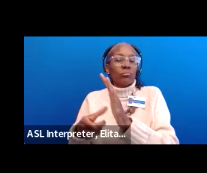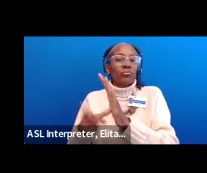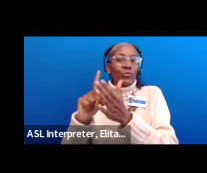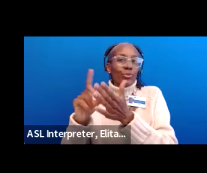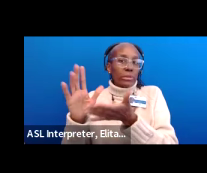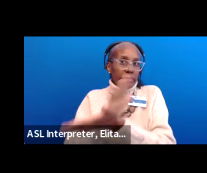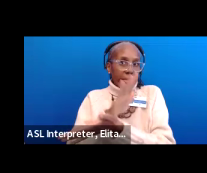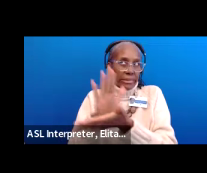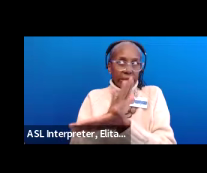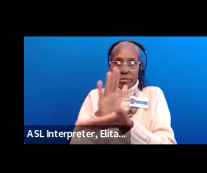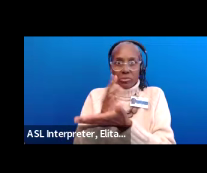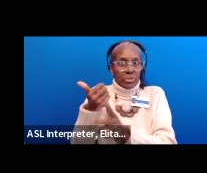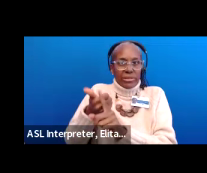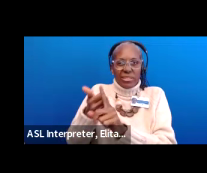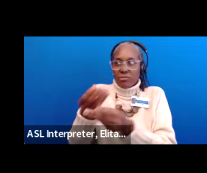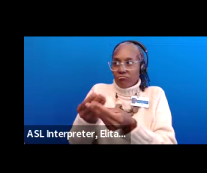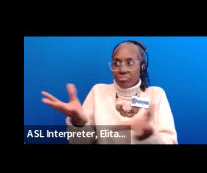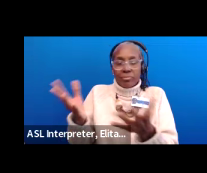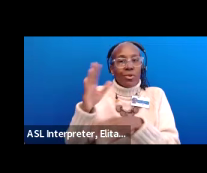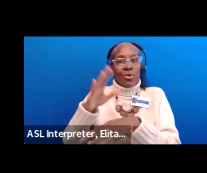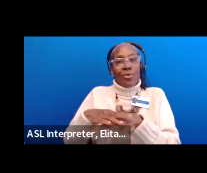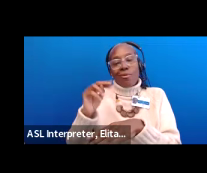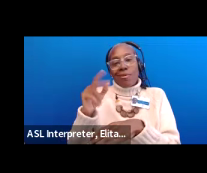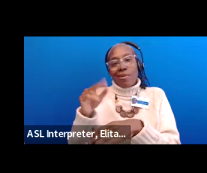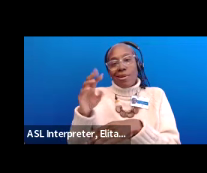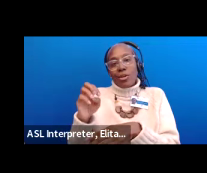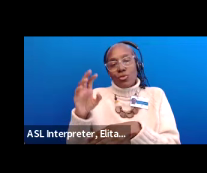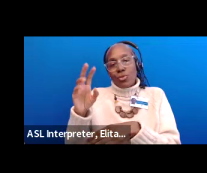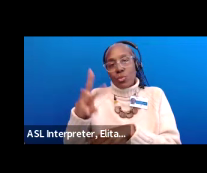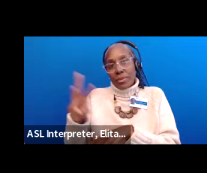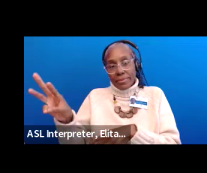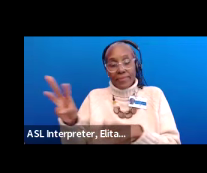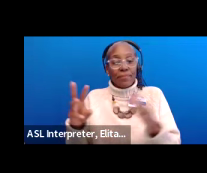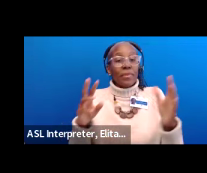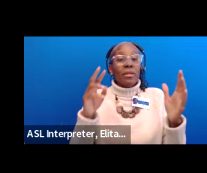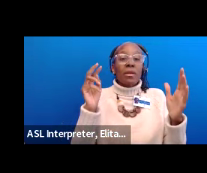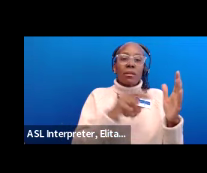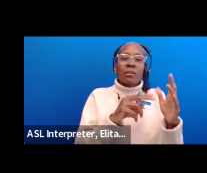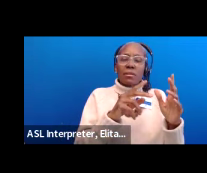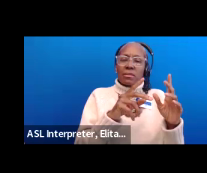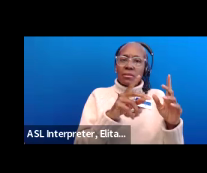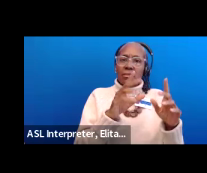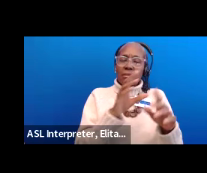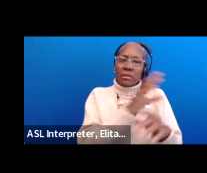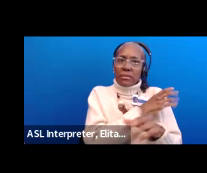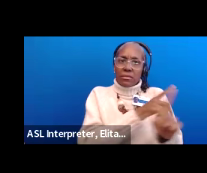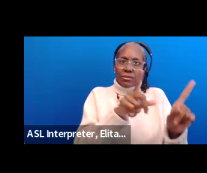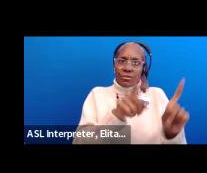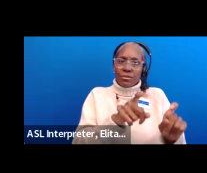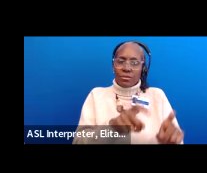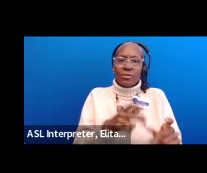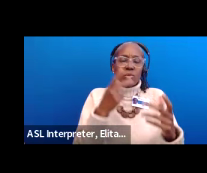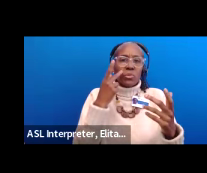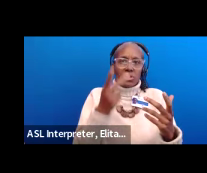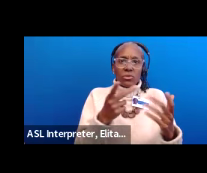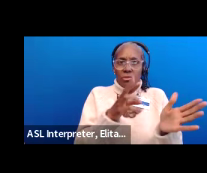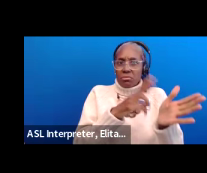It's freely available on the Nature website. What we found in this trial, and I think this is extremely exciting for any